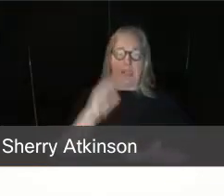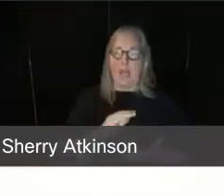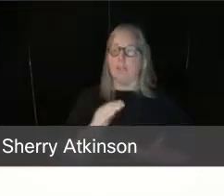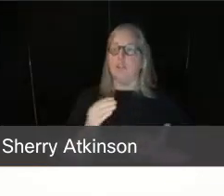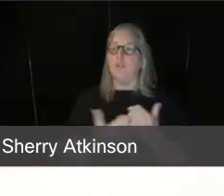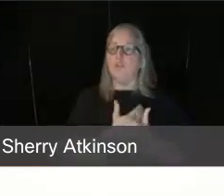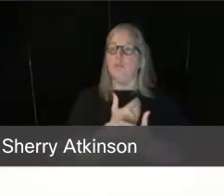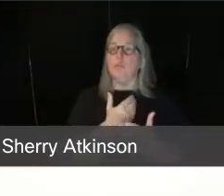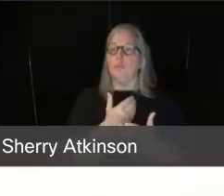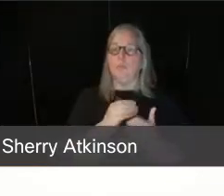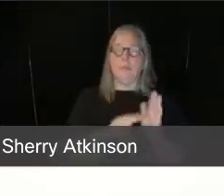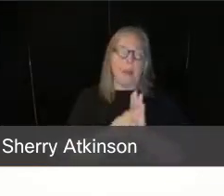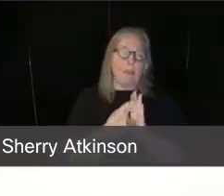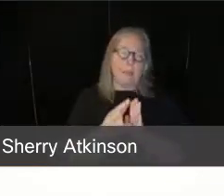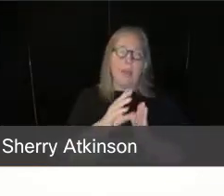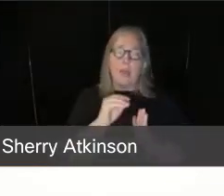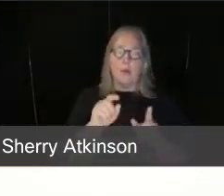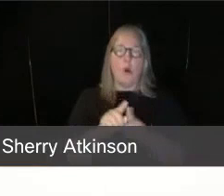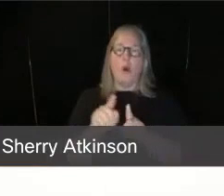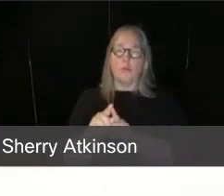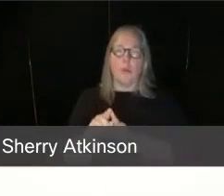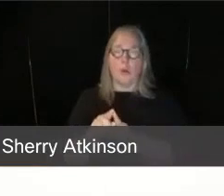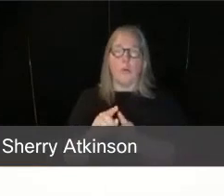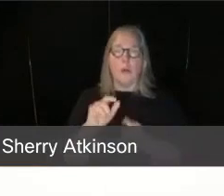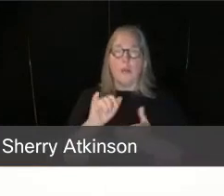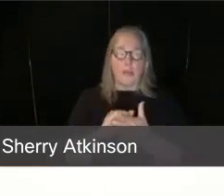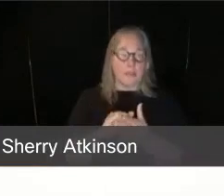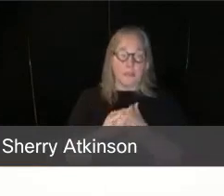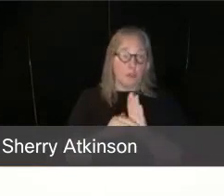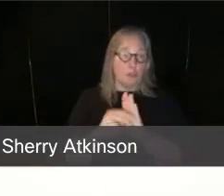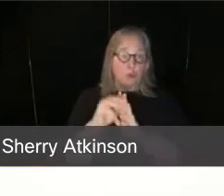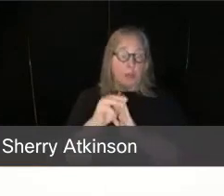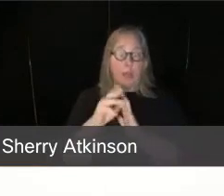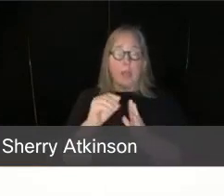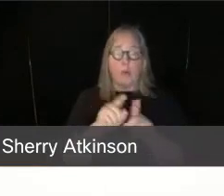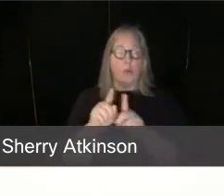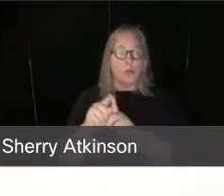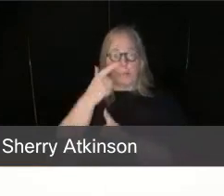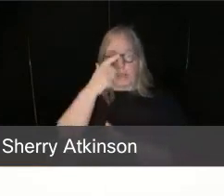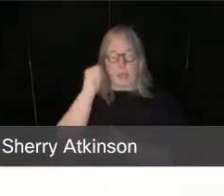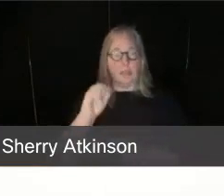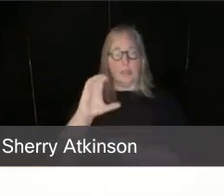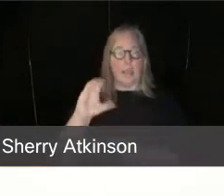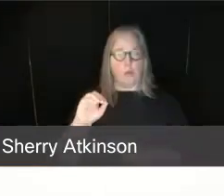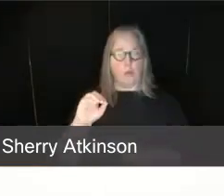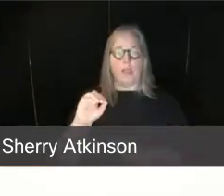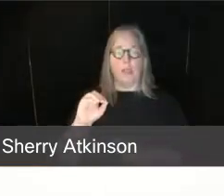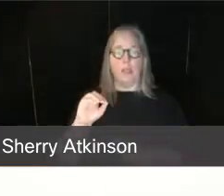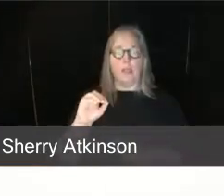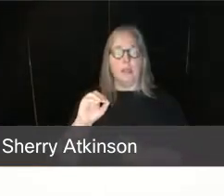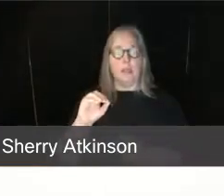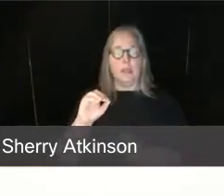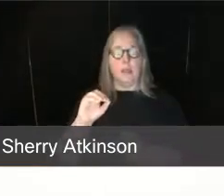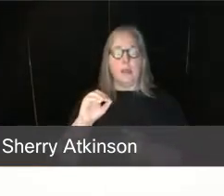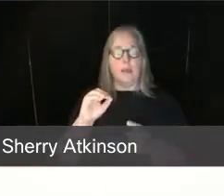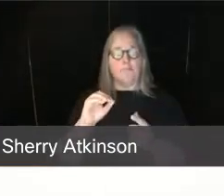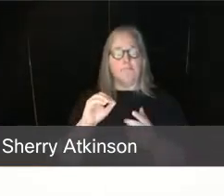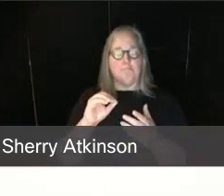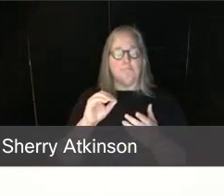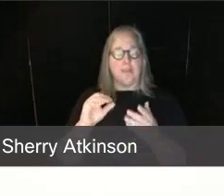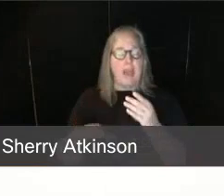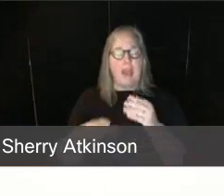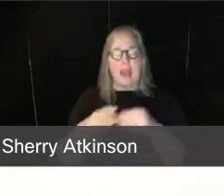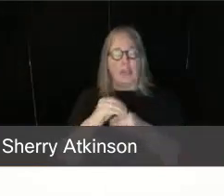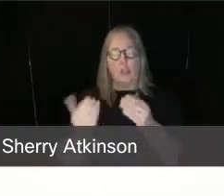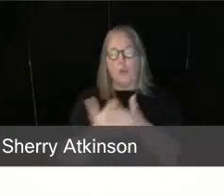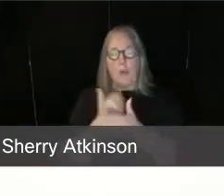because the community is maturing and also because the county implemented a full amendment that is going to slow down some